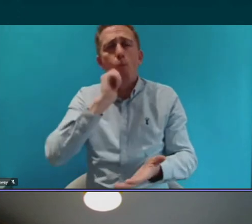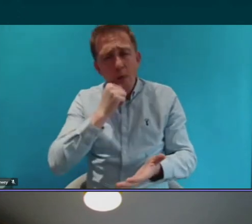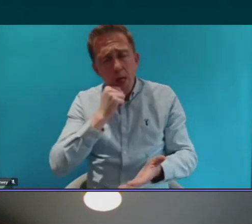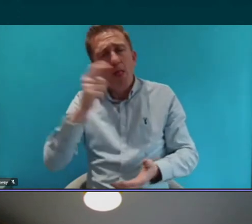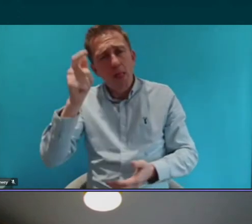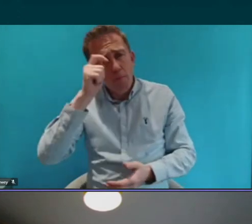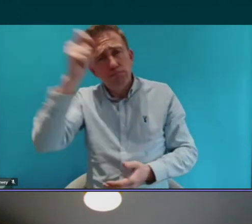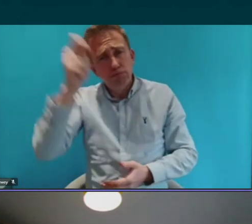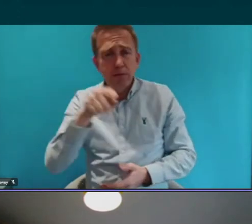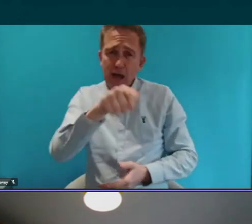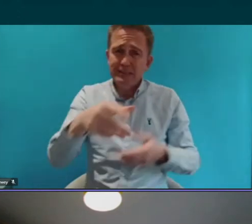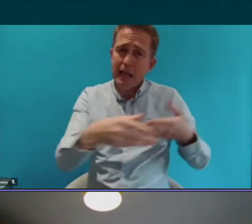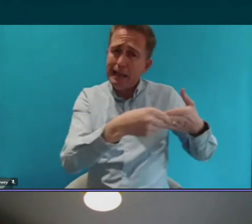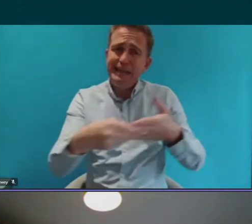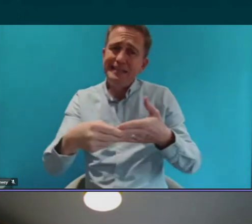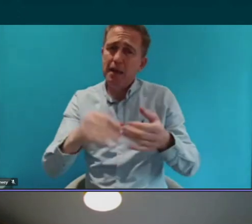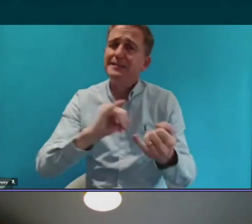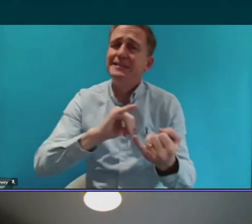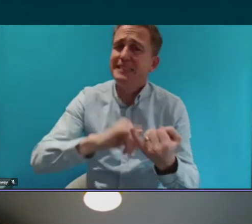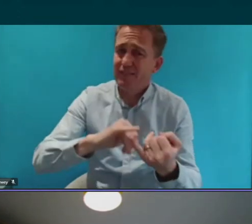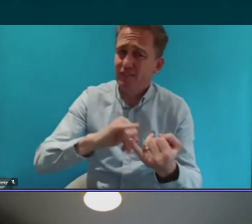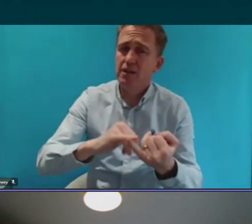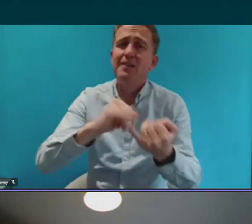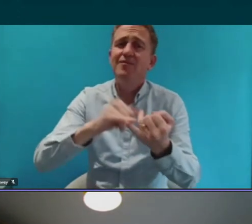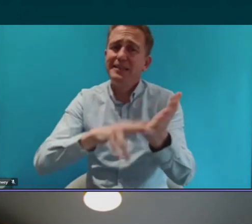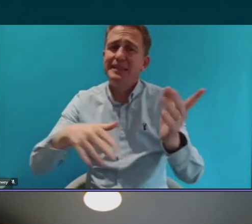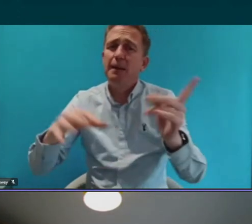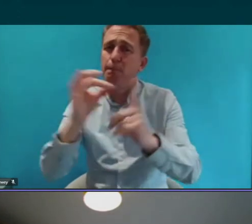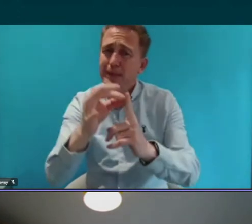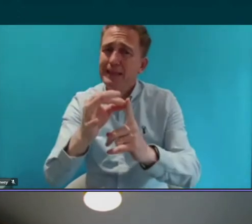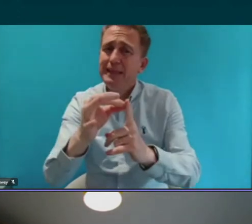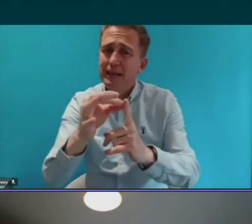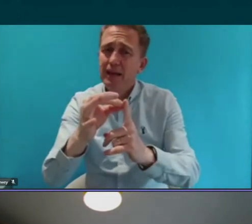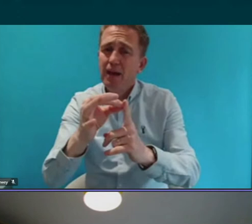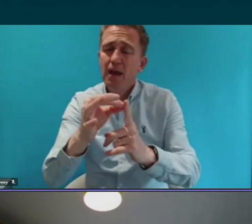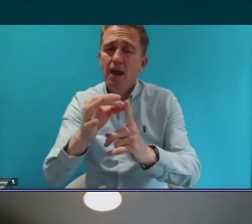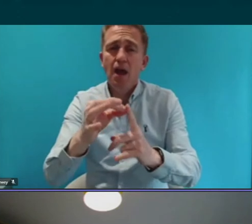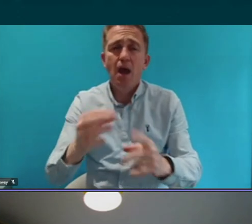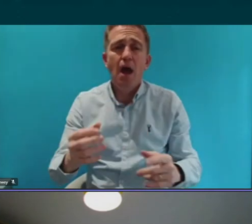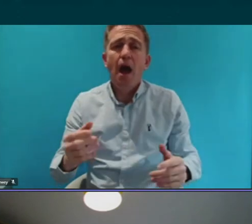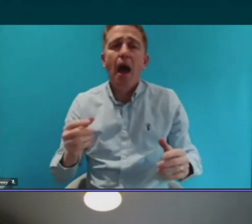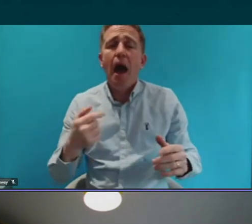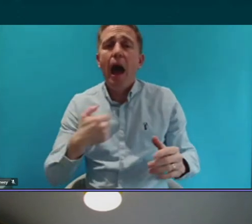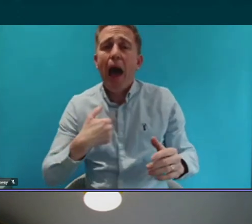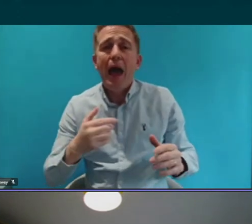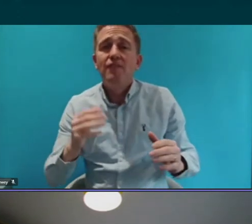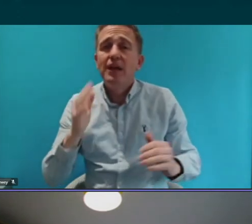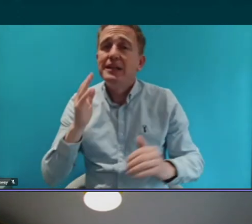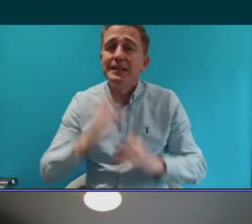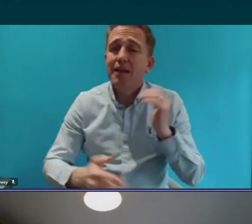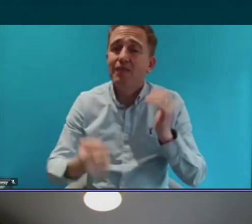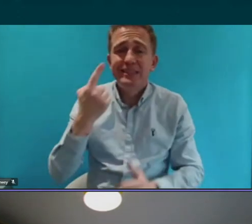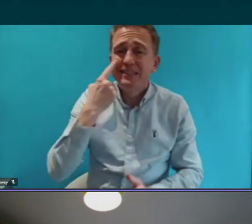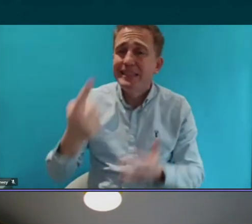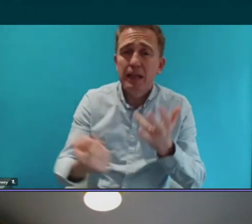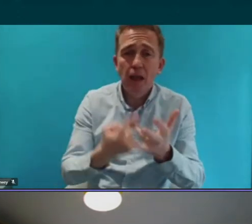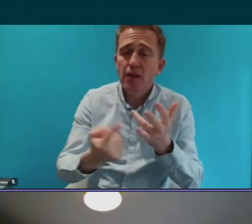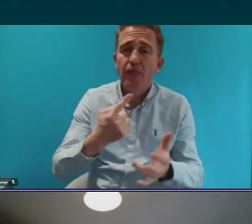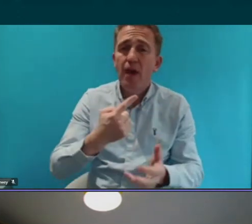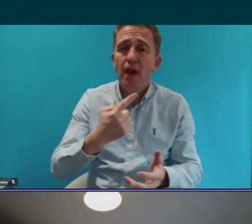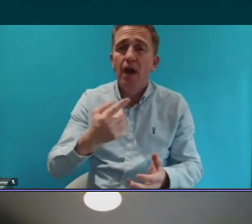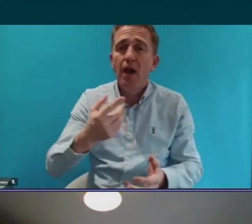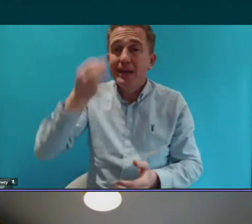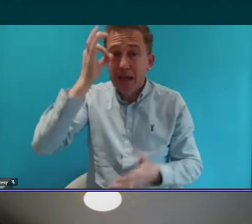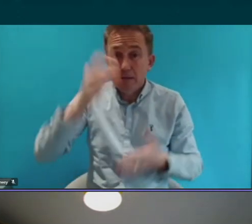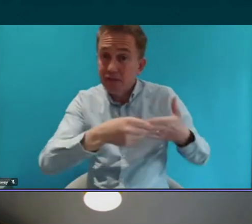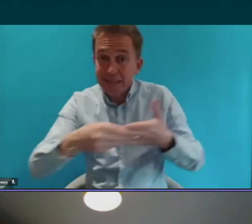as leader, Stephen, of the SNP group. I haven't seen any other leader within the council of the